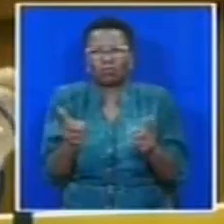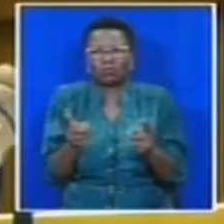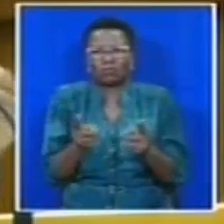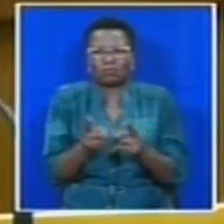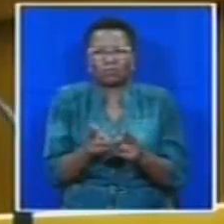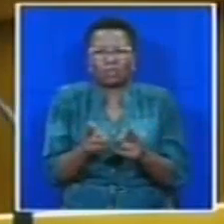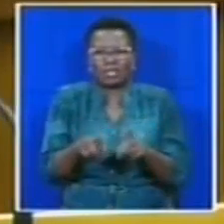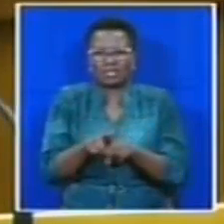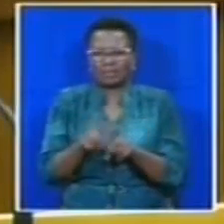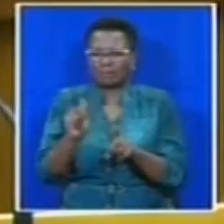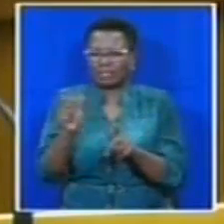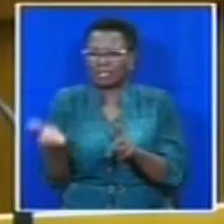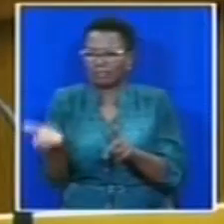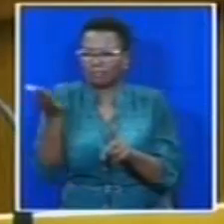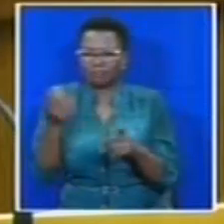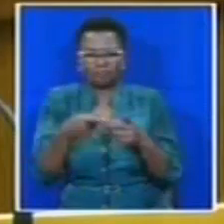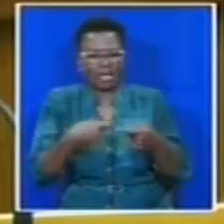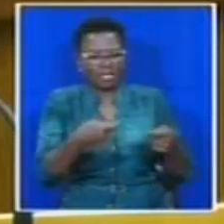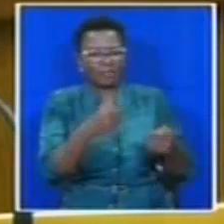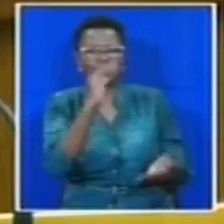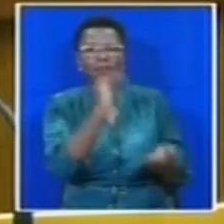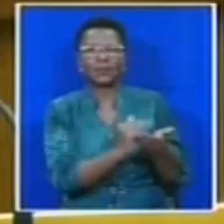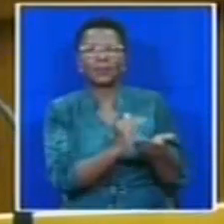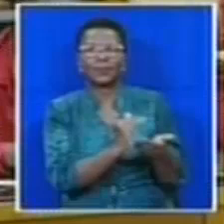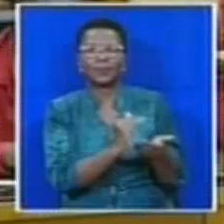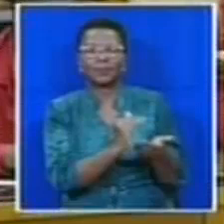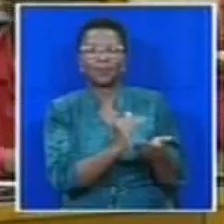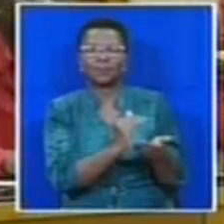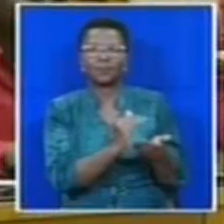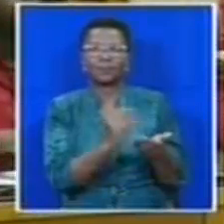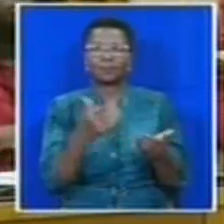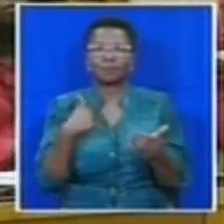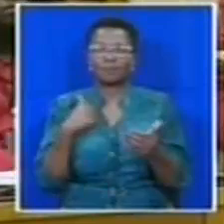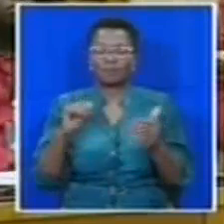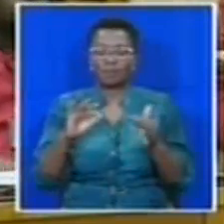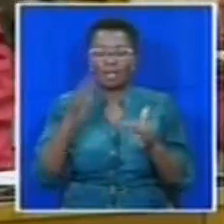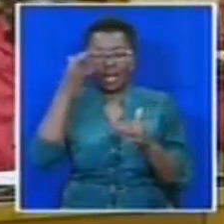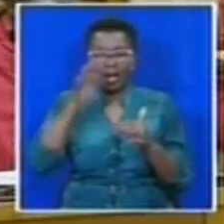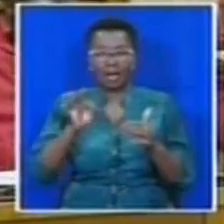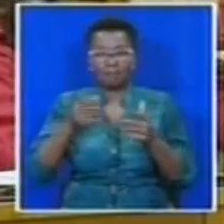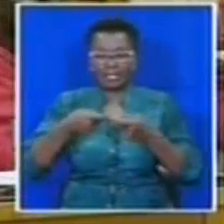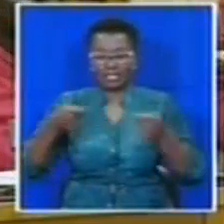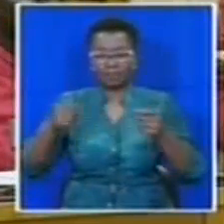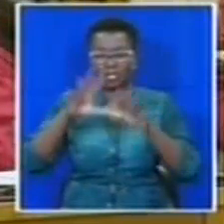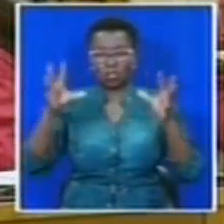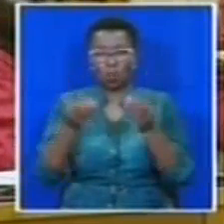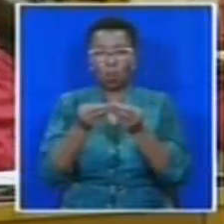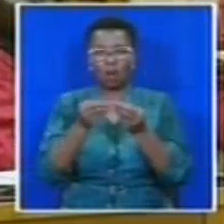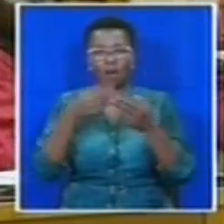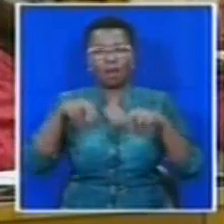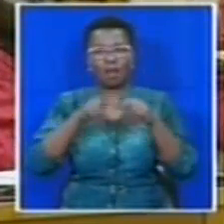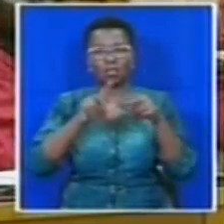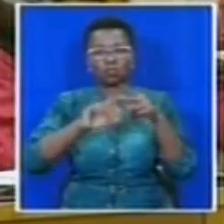on the tax side and on the expenditure side. Consolidated government expenditure, nonetheless, will still rise